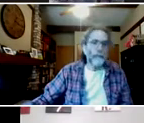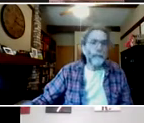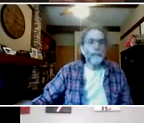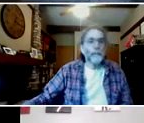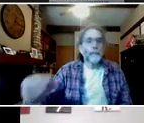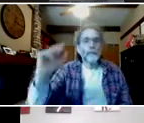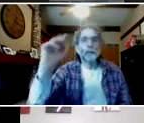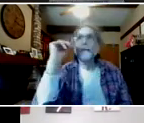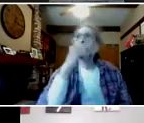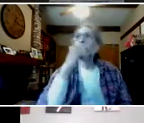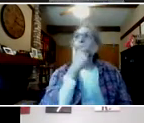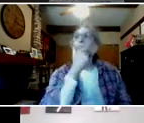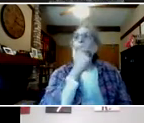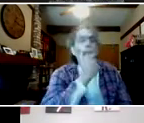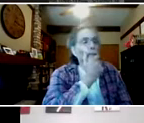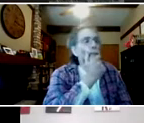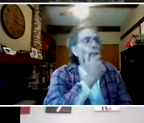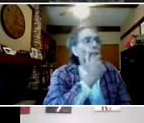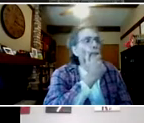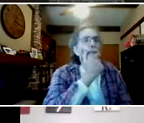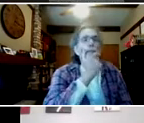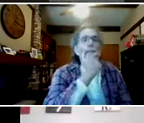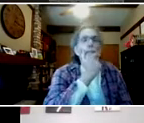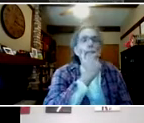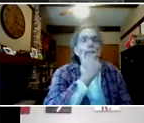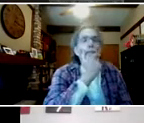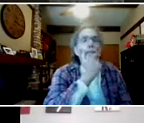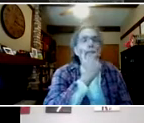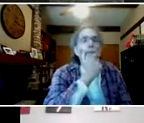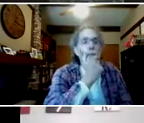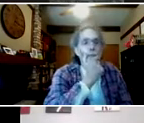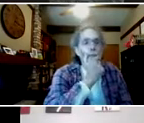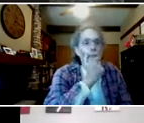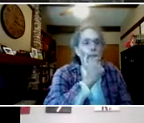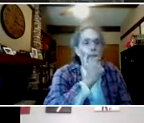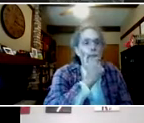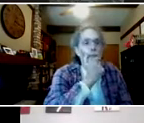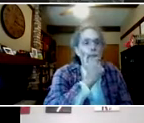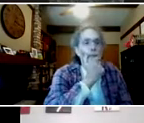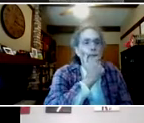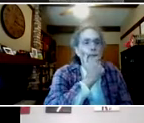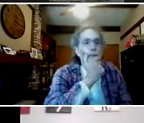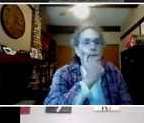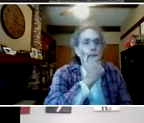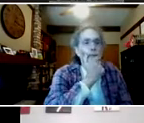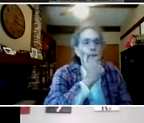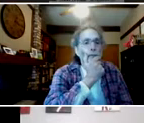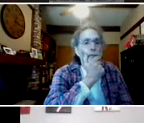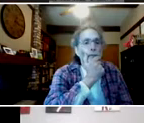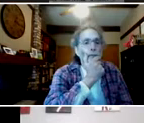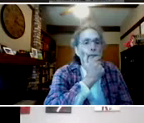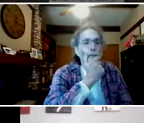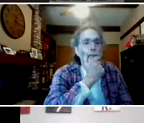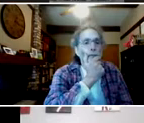the Pfizer availability to people as young as 12. We have Dr. Katz. He's the medical director of the Scott